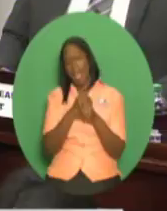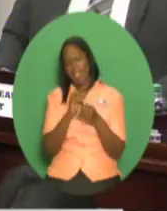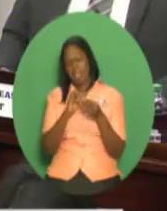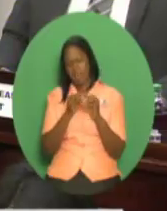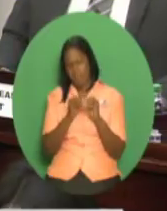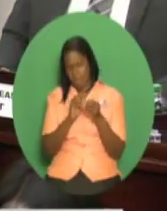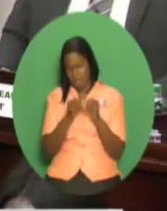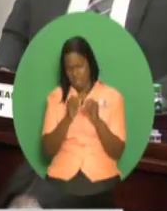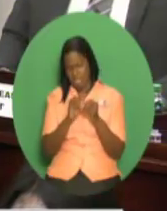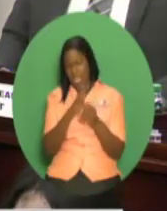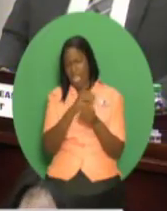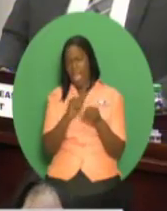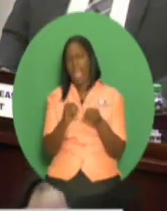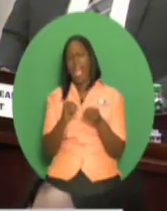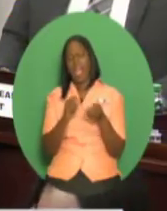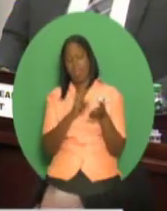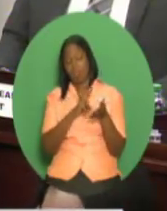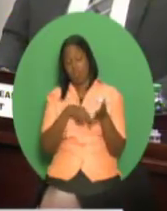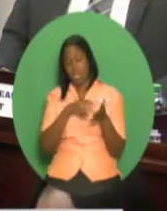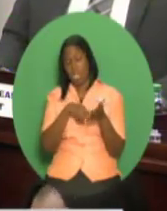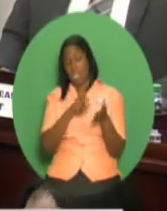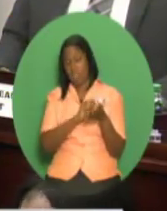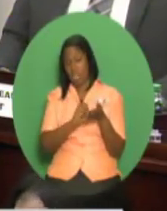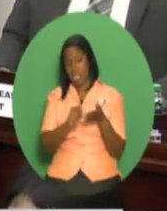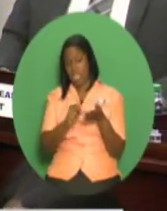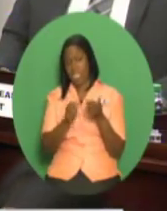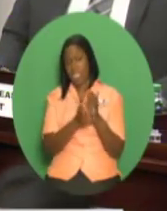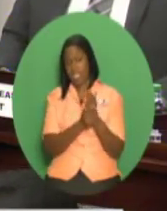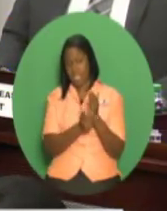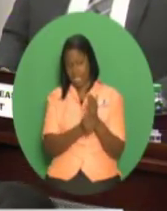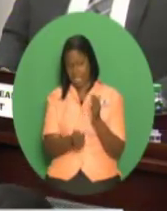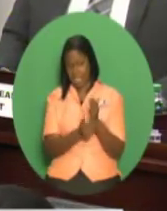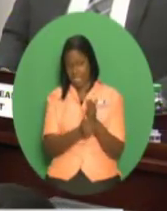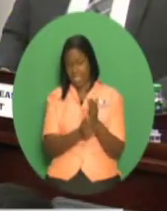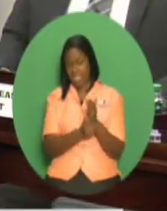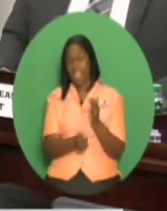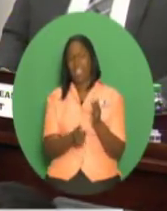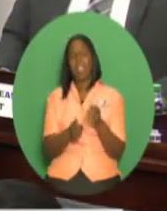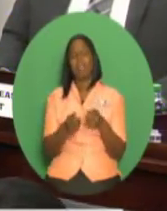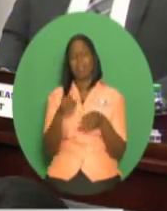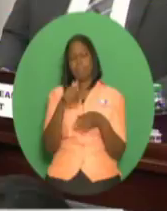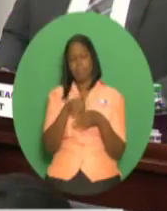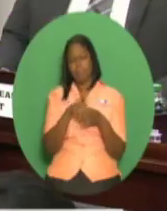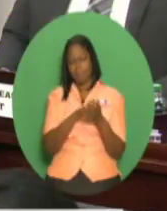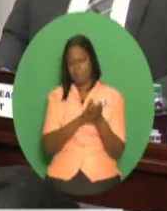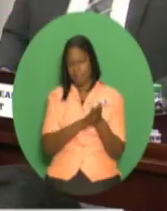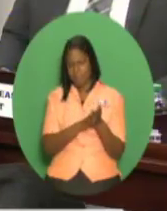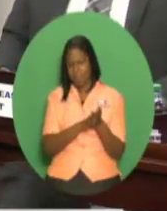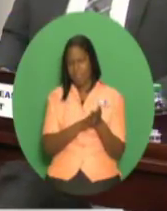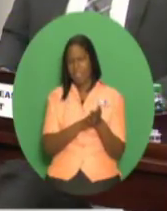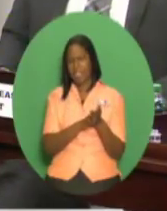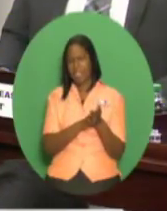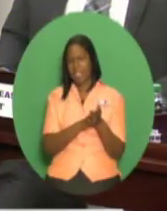development, where students in those schools are concerned. Secondly, we are looking at parental